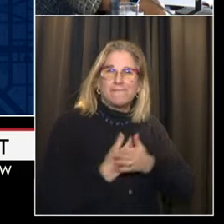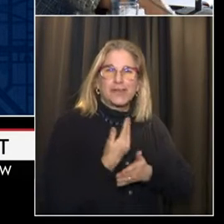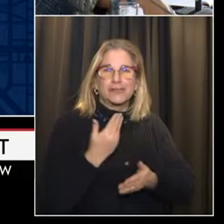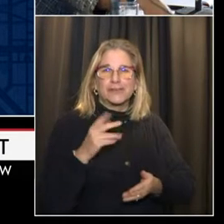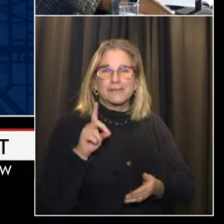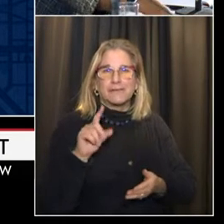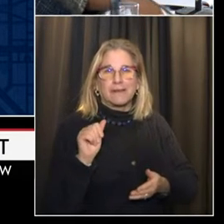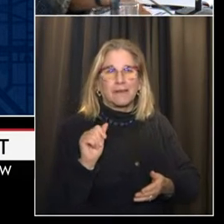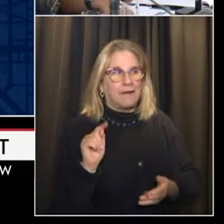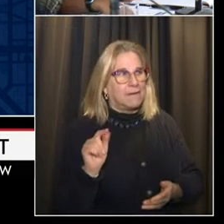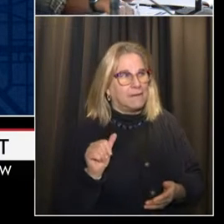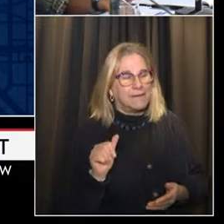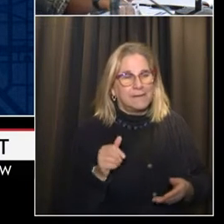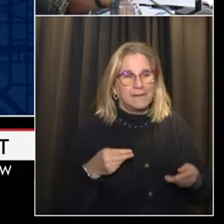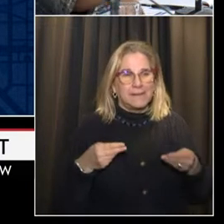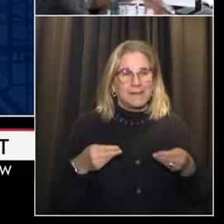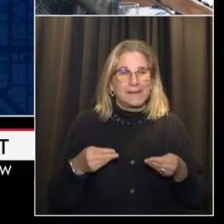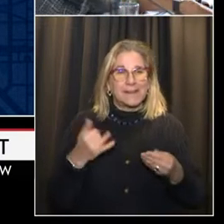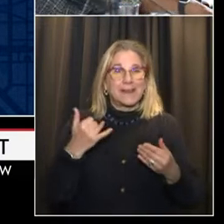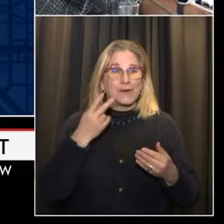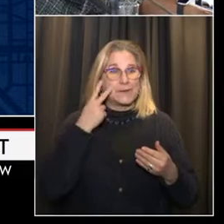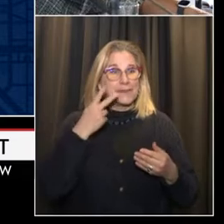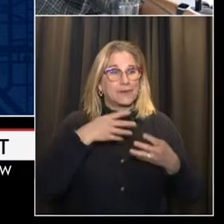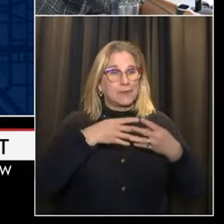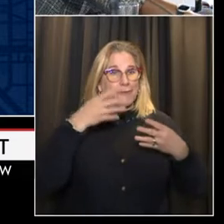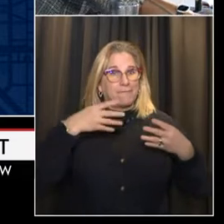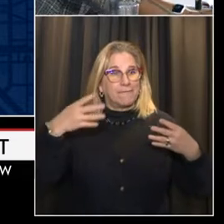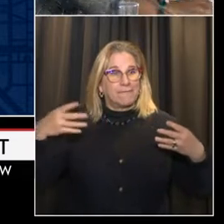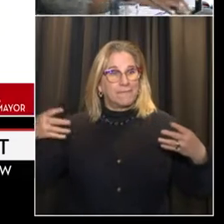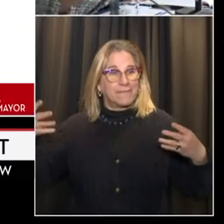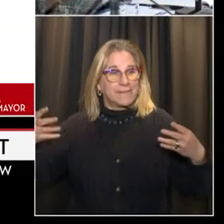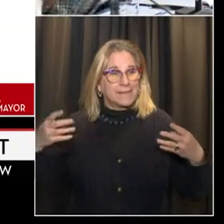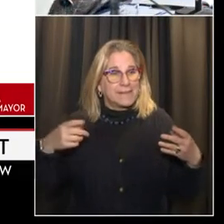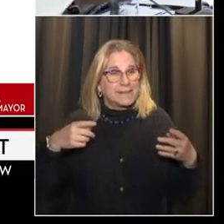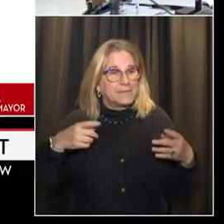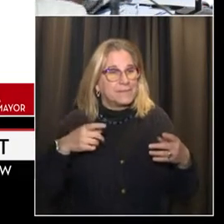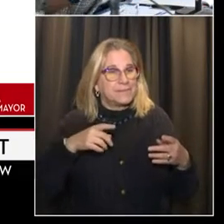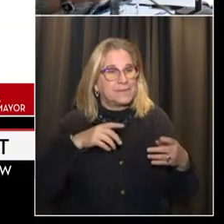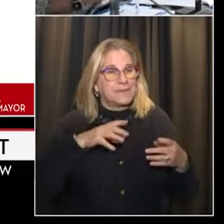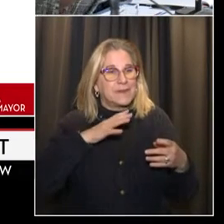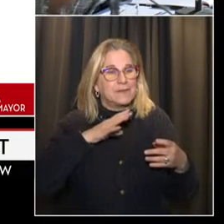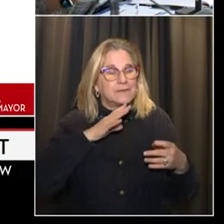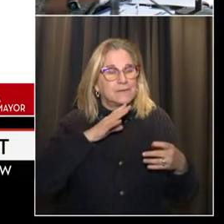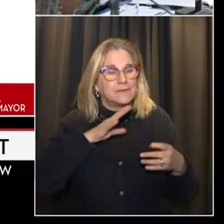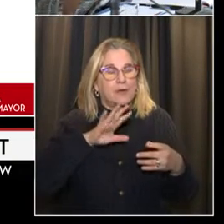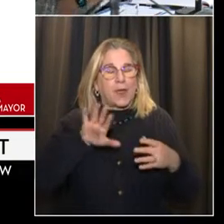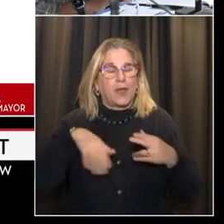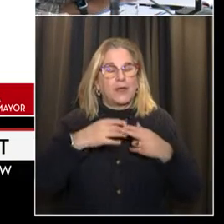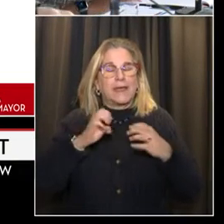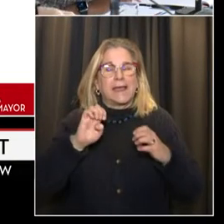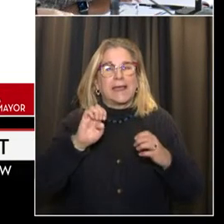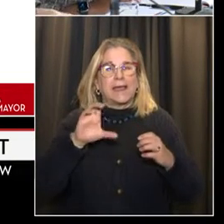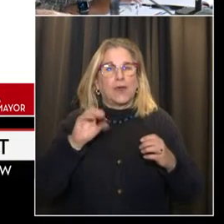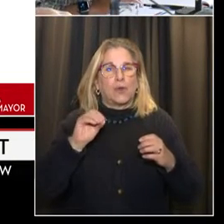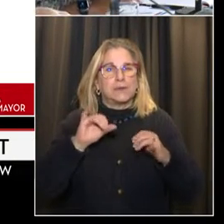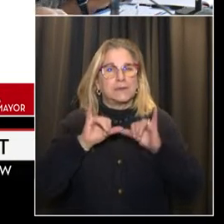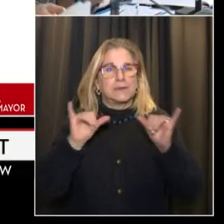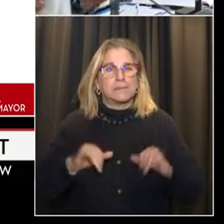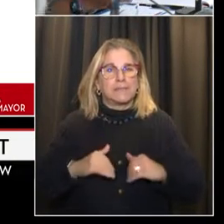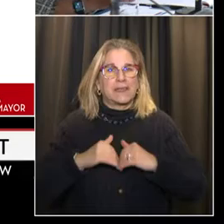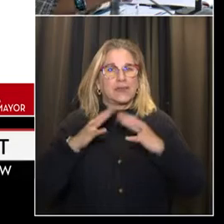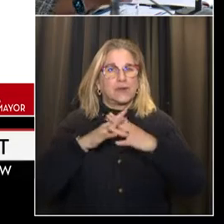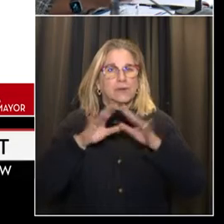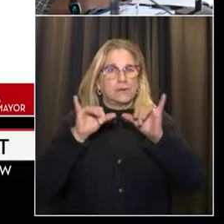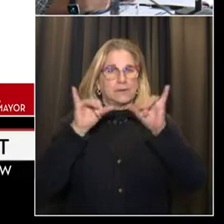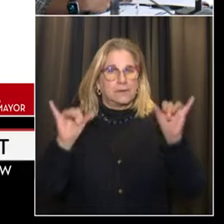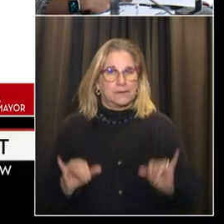us talk about, is the ecosystem. And so, you know, the mayor has said, you know, this is a complex system that we have, maybe